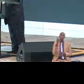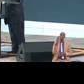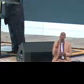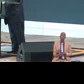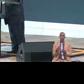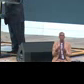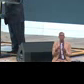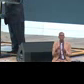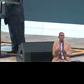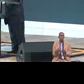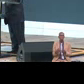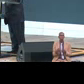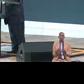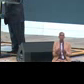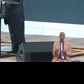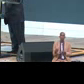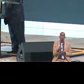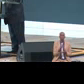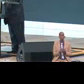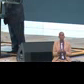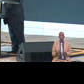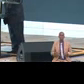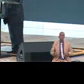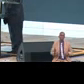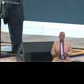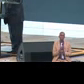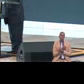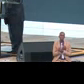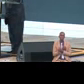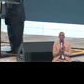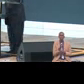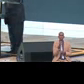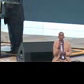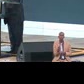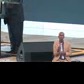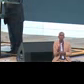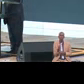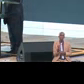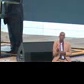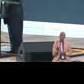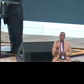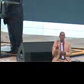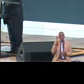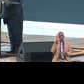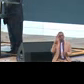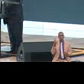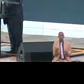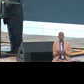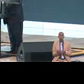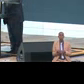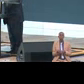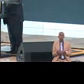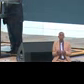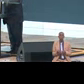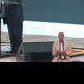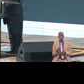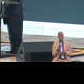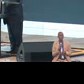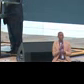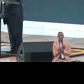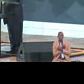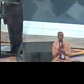God, neither he that loveth not his brother. I love